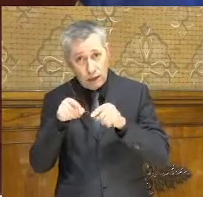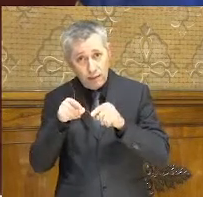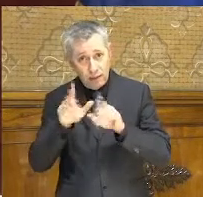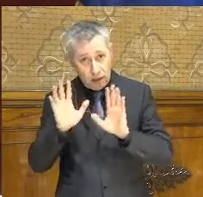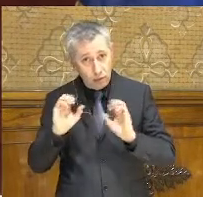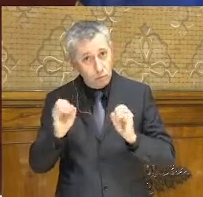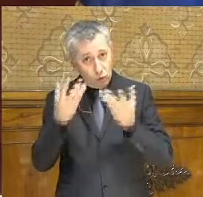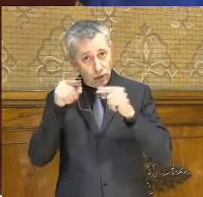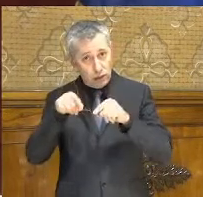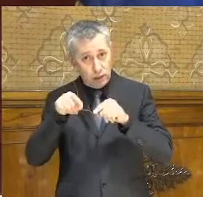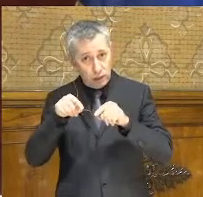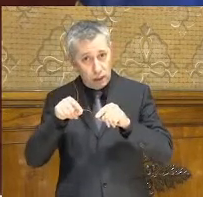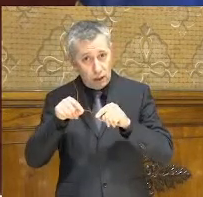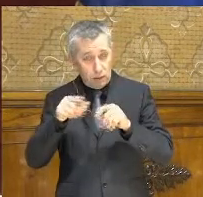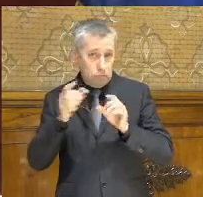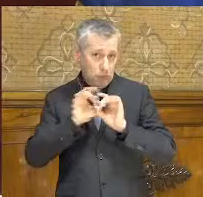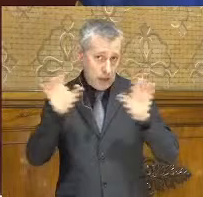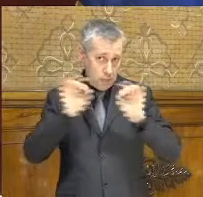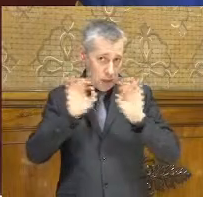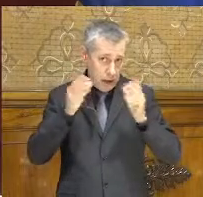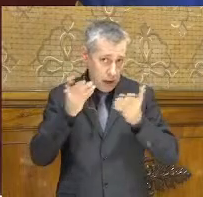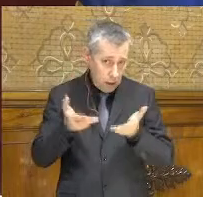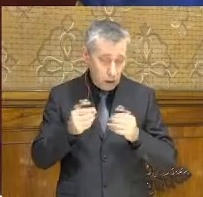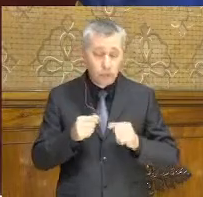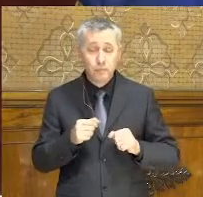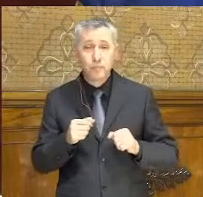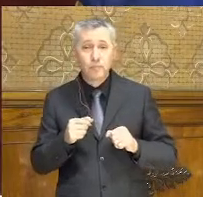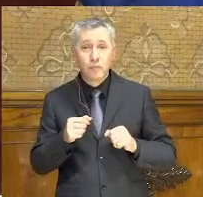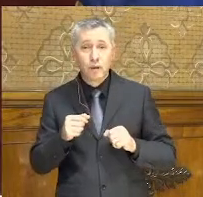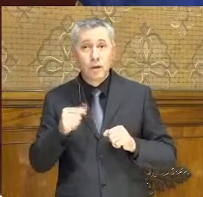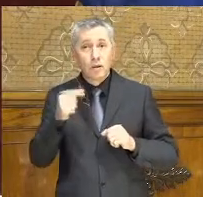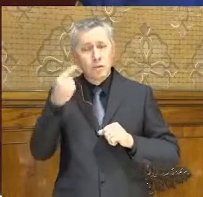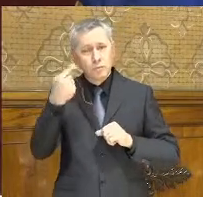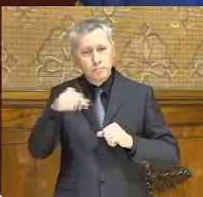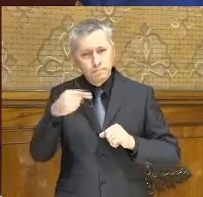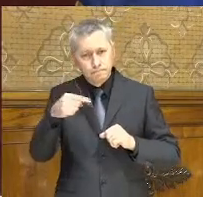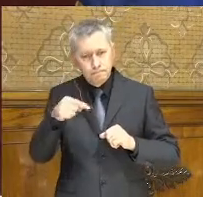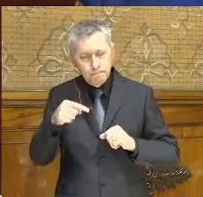liberal modernity, liberal secular modernity,